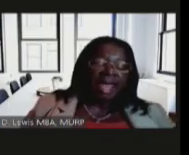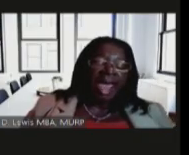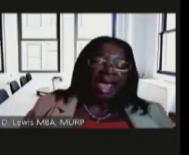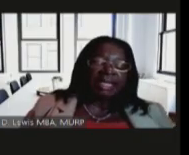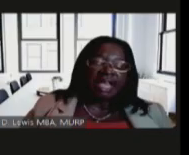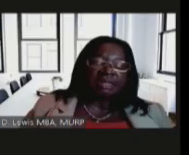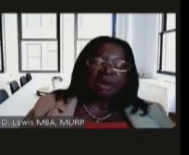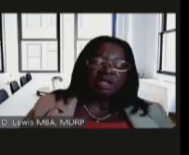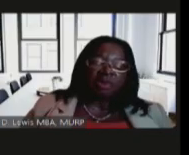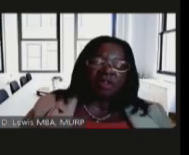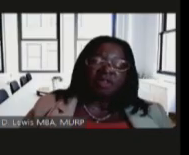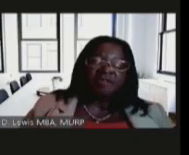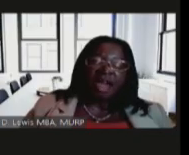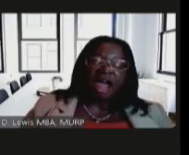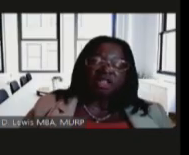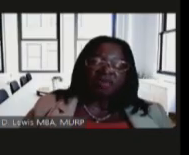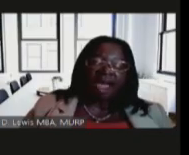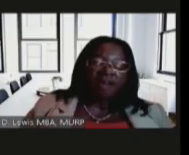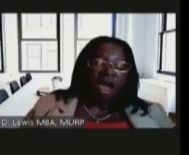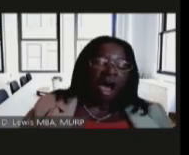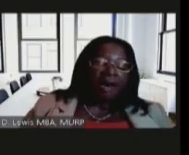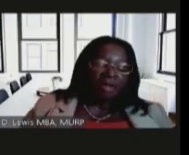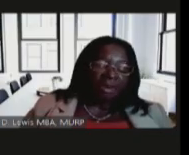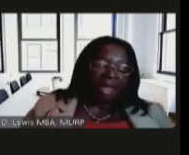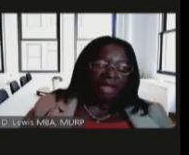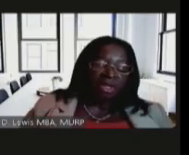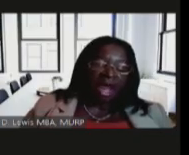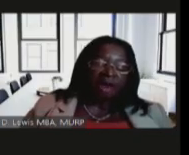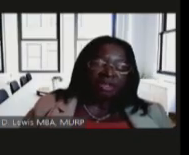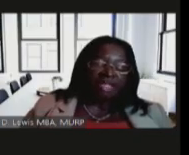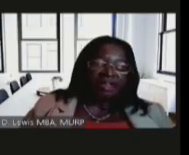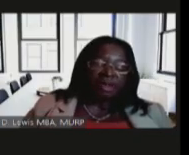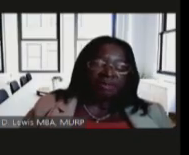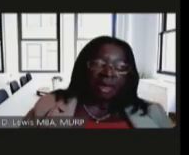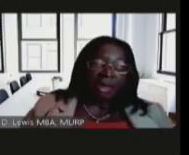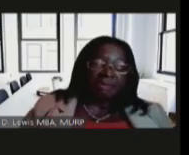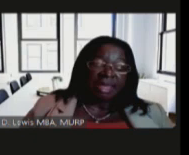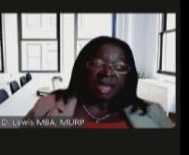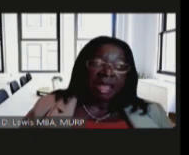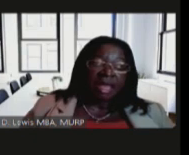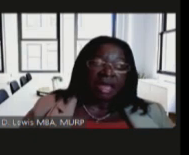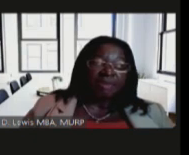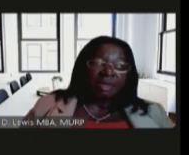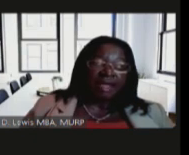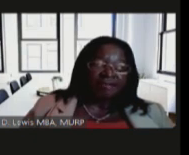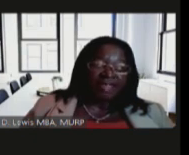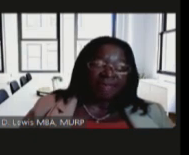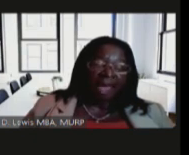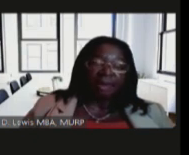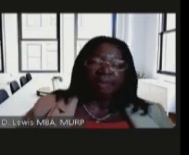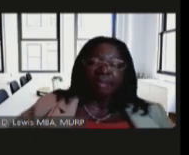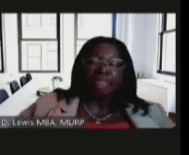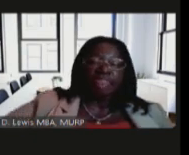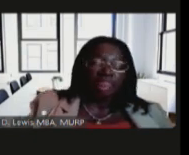recently as last month, to review the finalized draft of the plan and receive committee input and